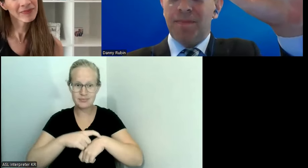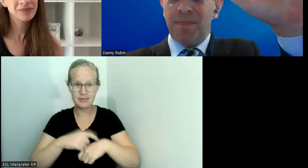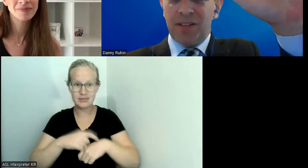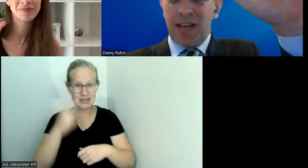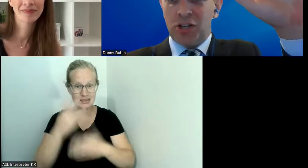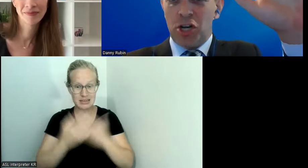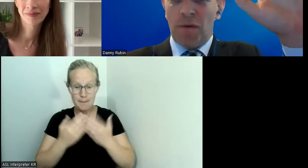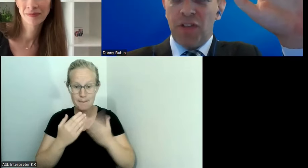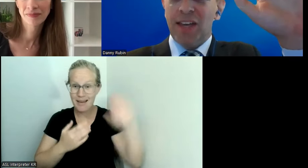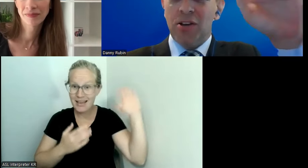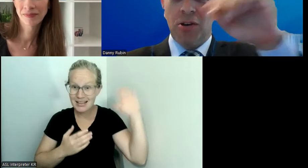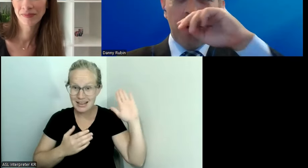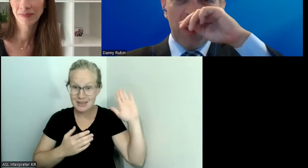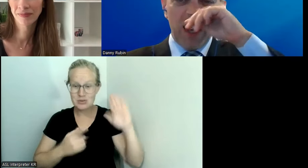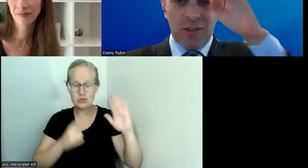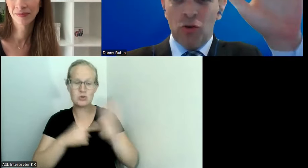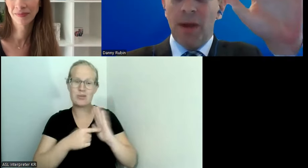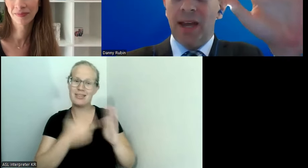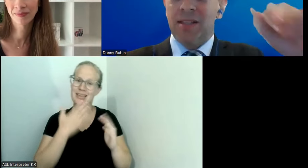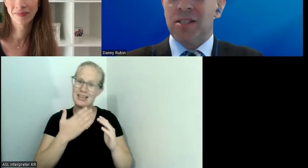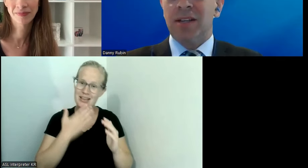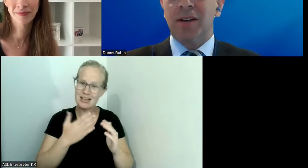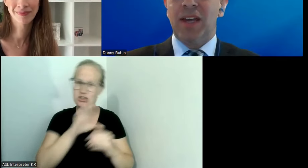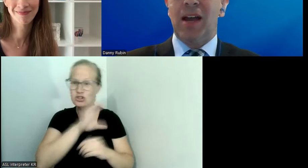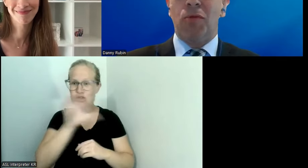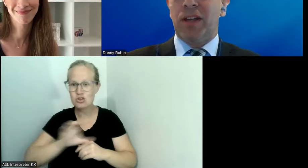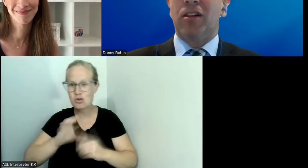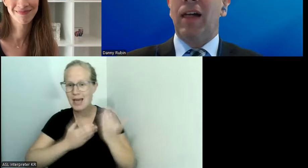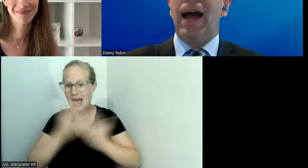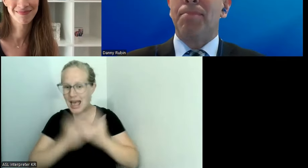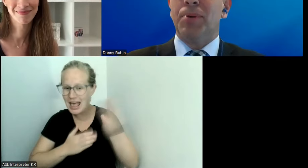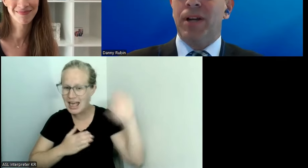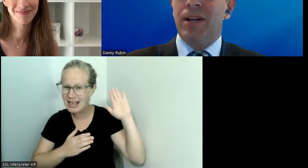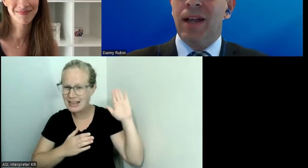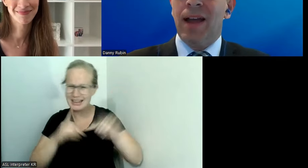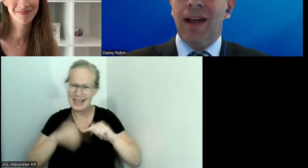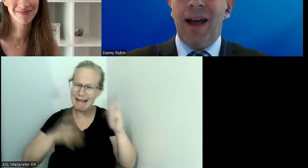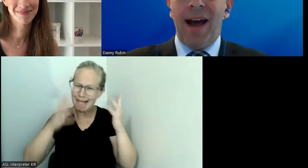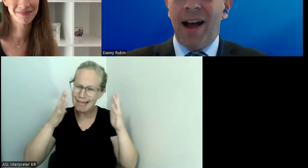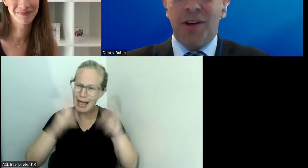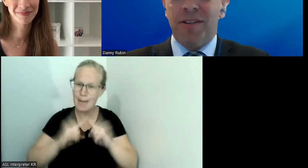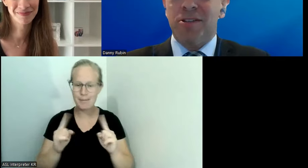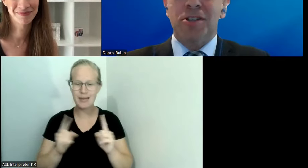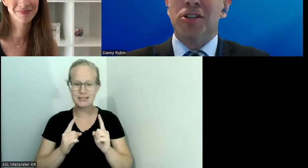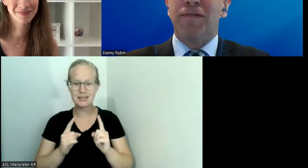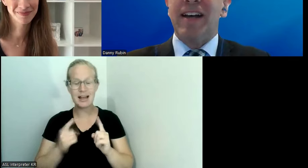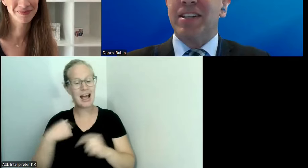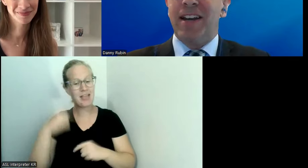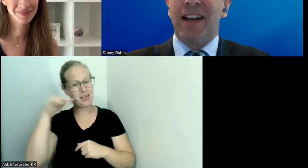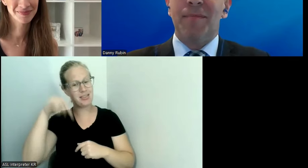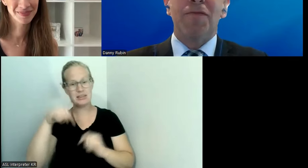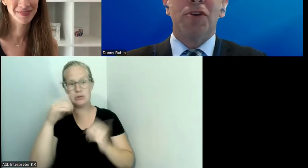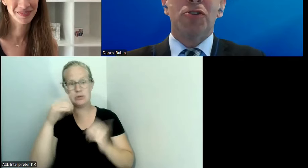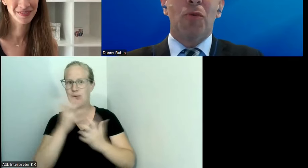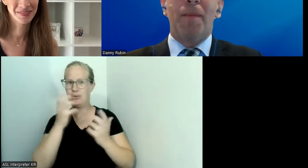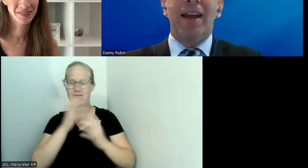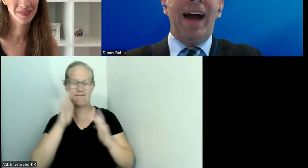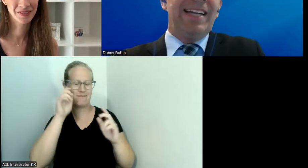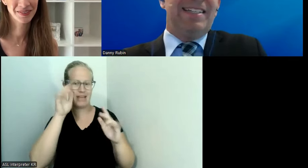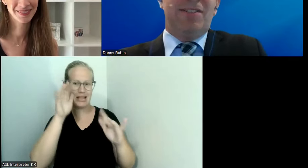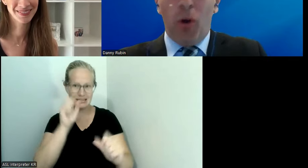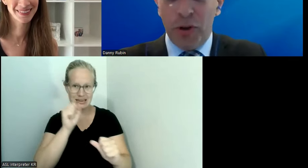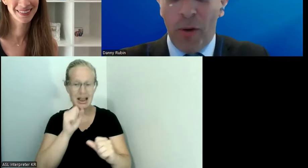hands up as a show of thank you and like zoom hands. We can't really clap, but I thought this is just fascinating. I mean, I've